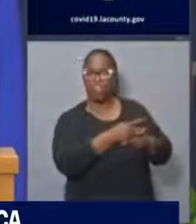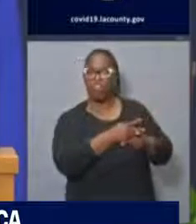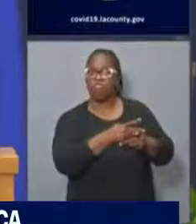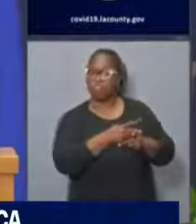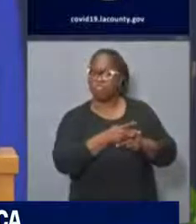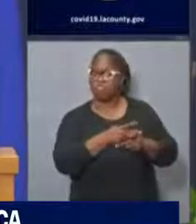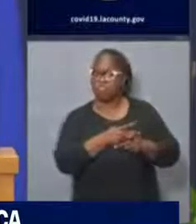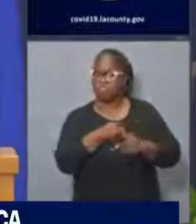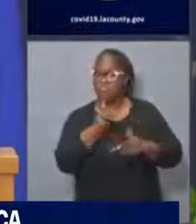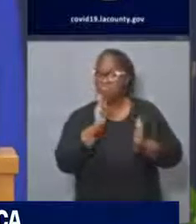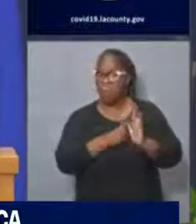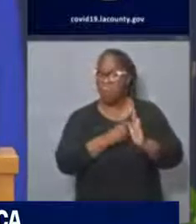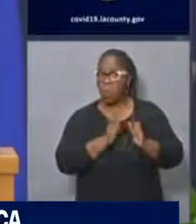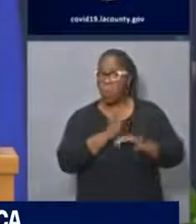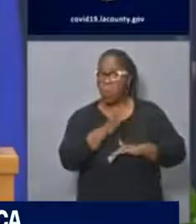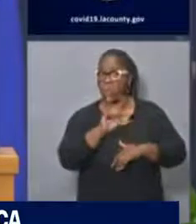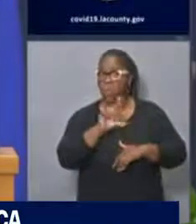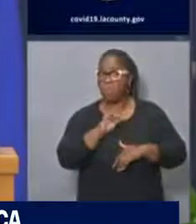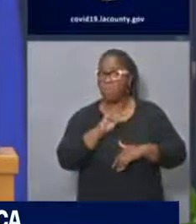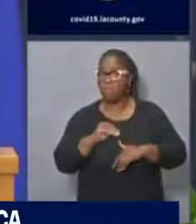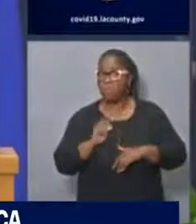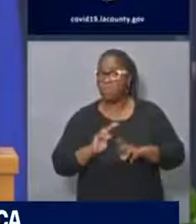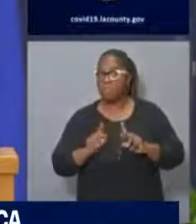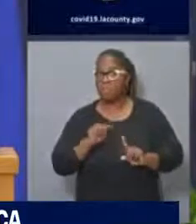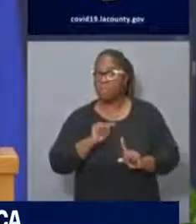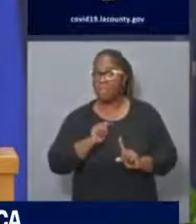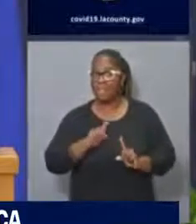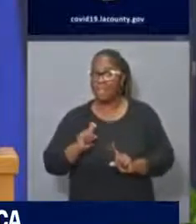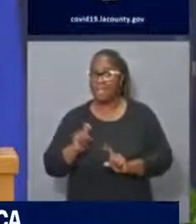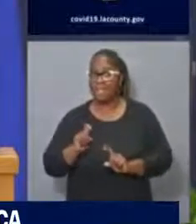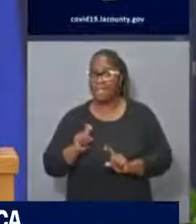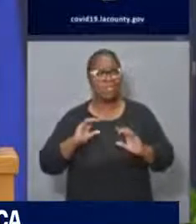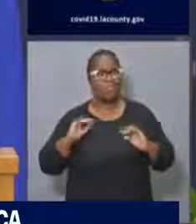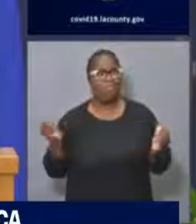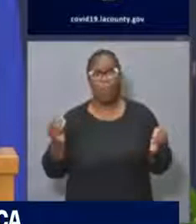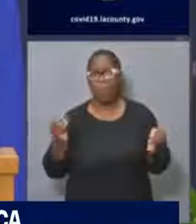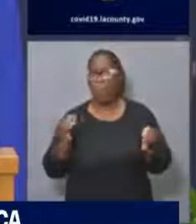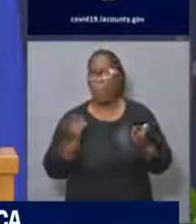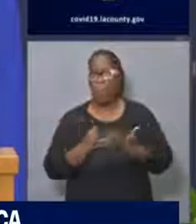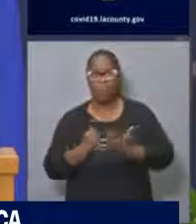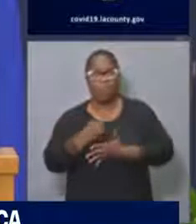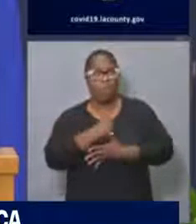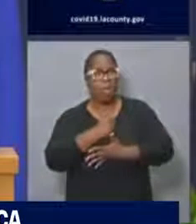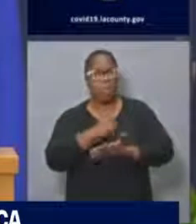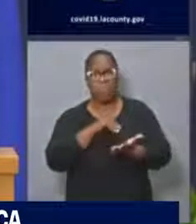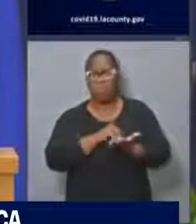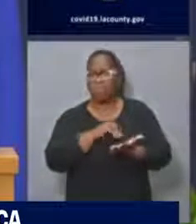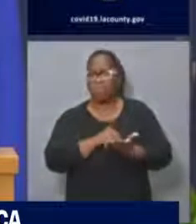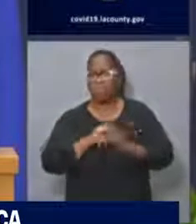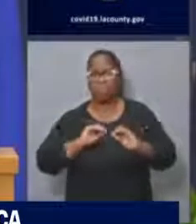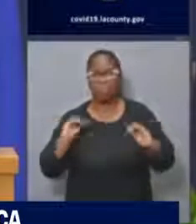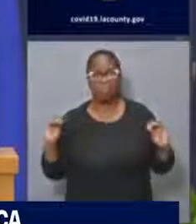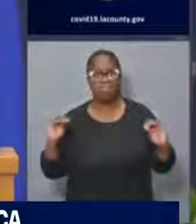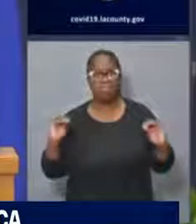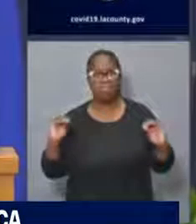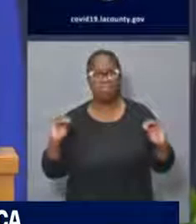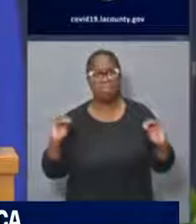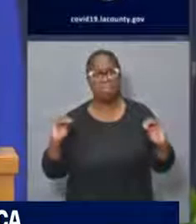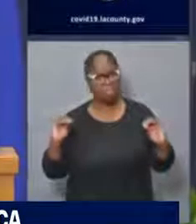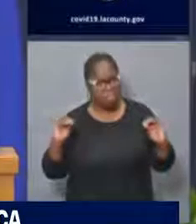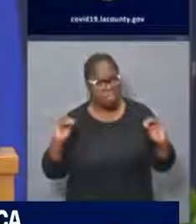over 30% of those tested did not have a primary home. In high-risk